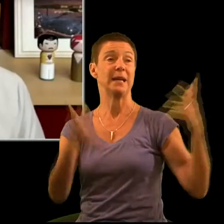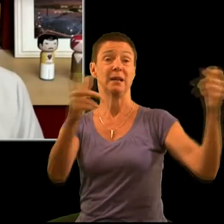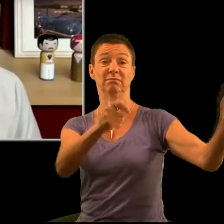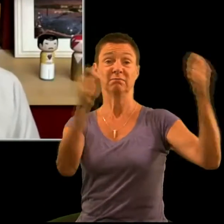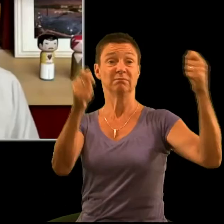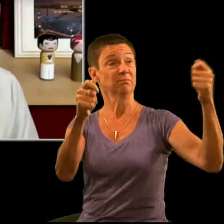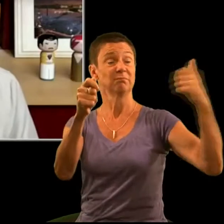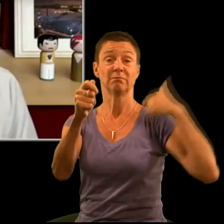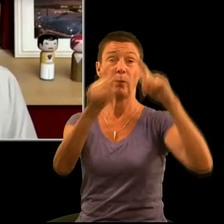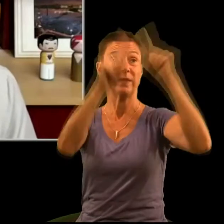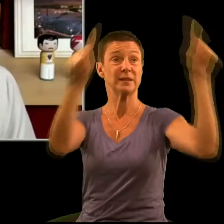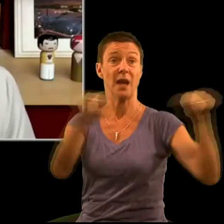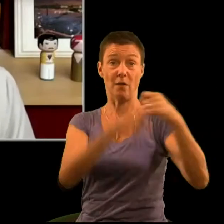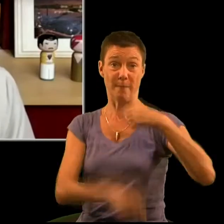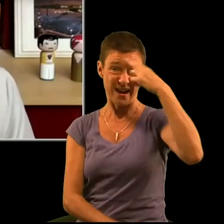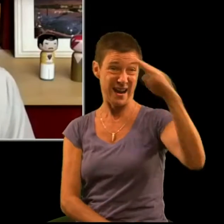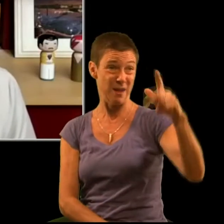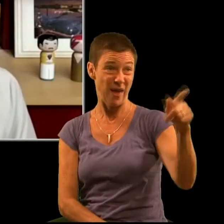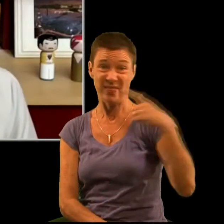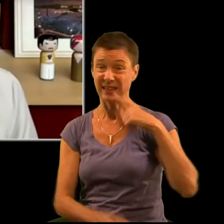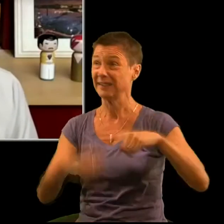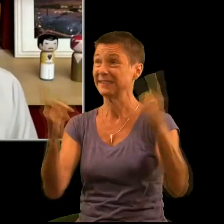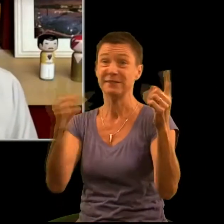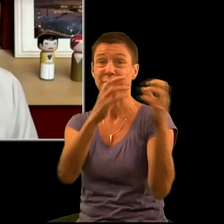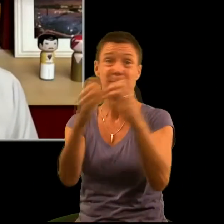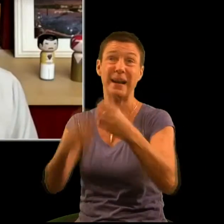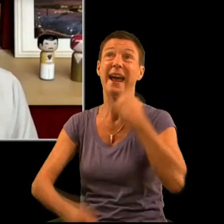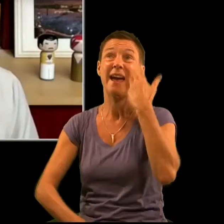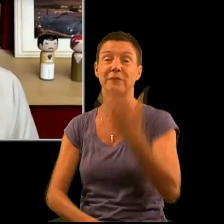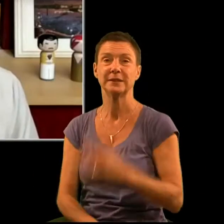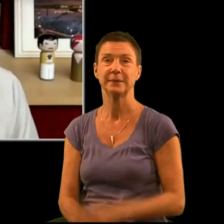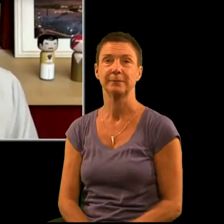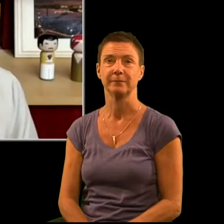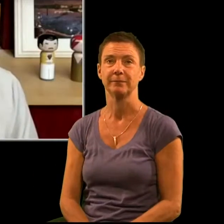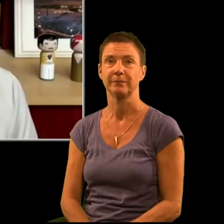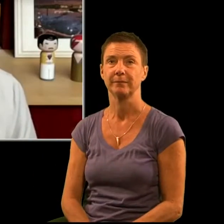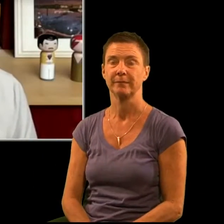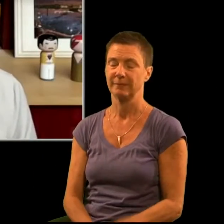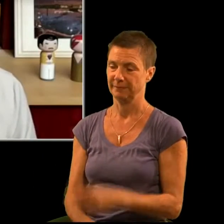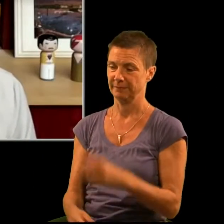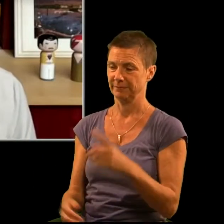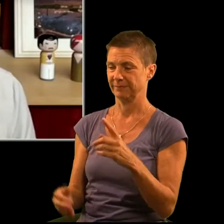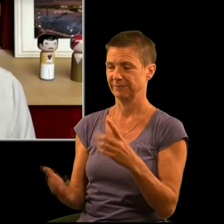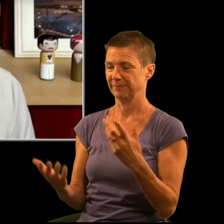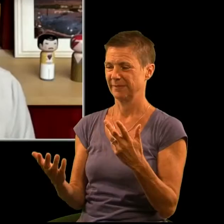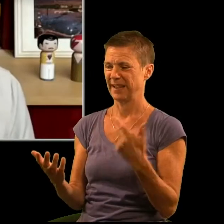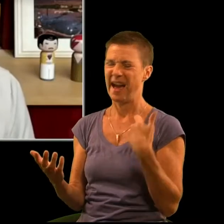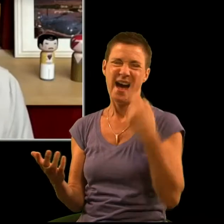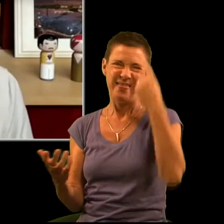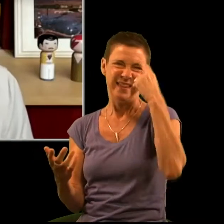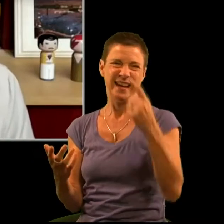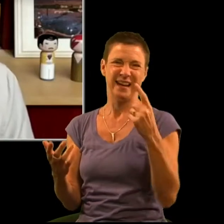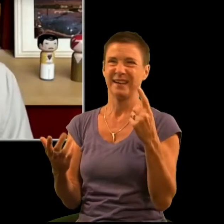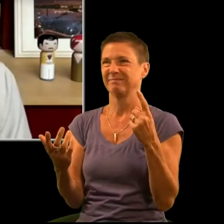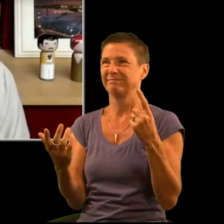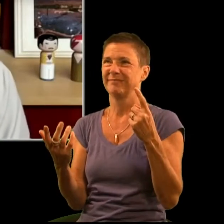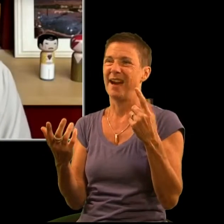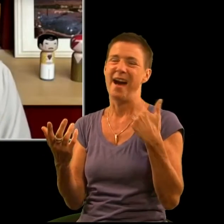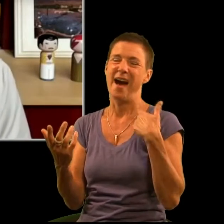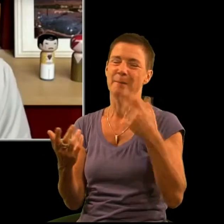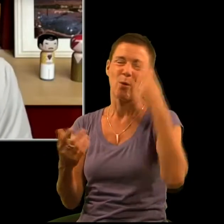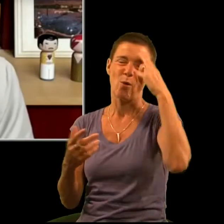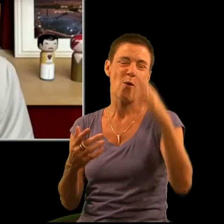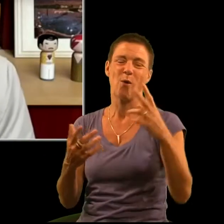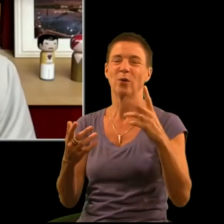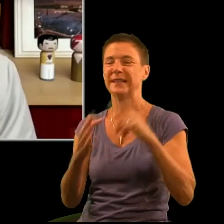someone else. And my favorite is Eoin Colfer, which is like a hairdresser to the stars. And